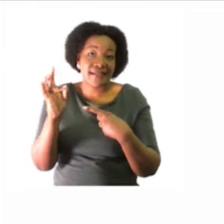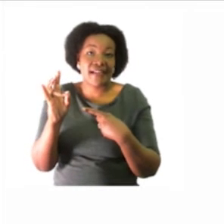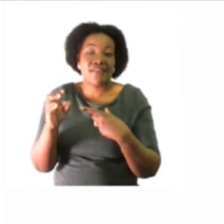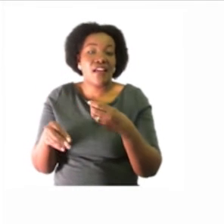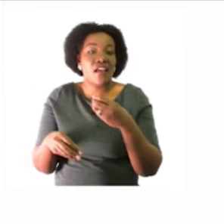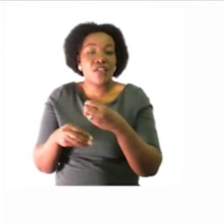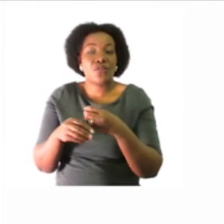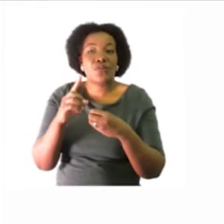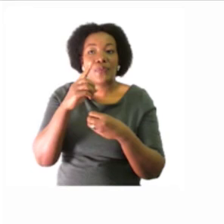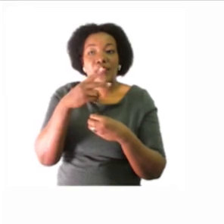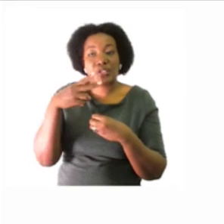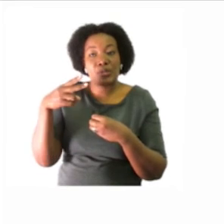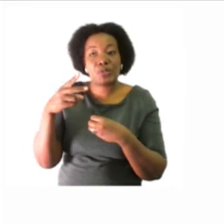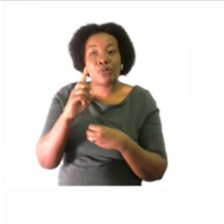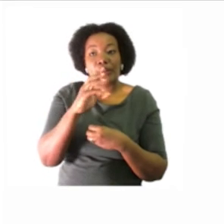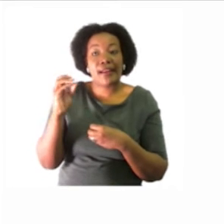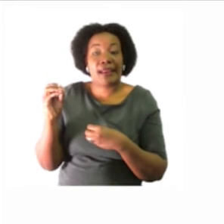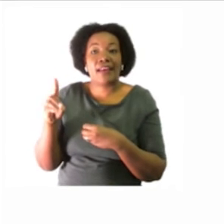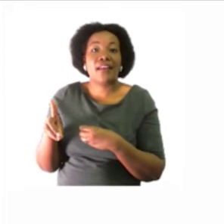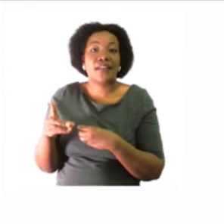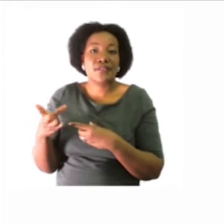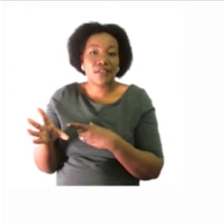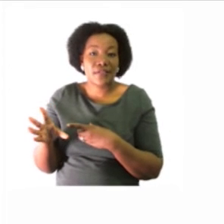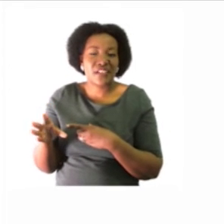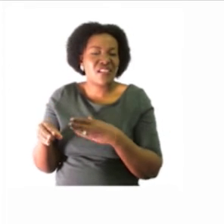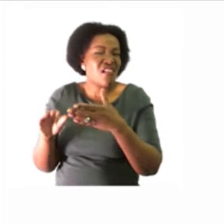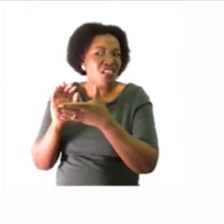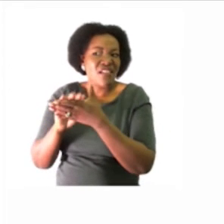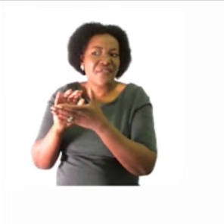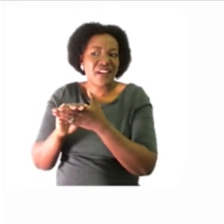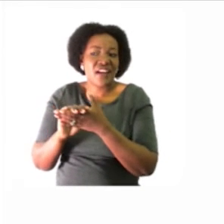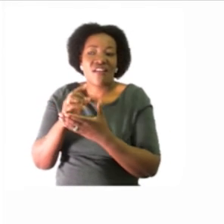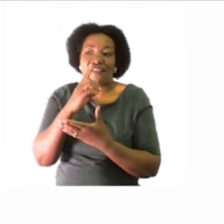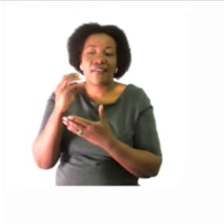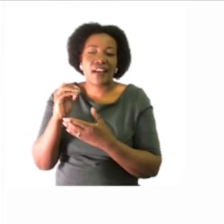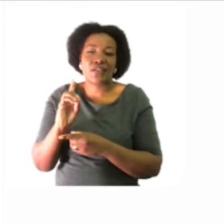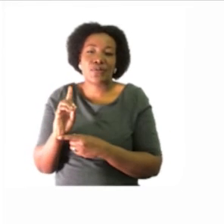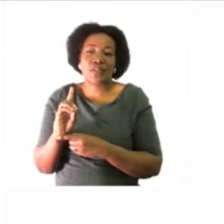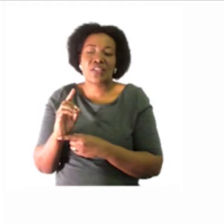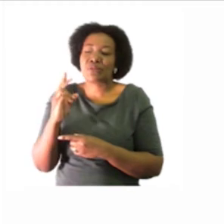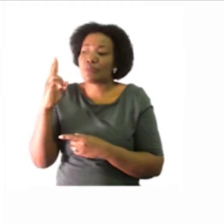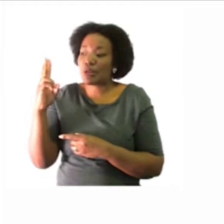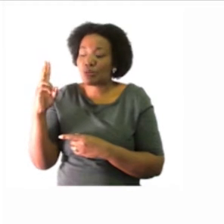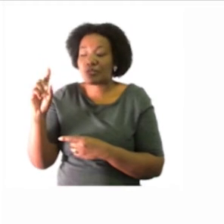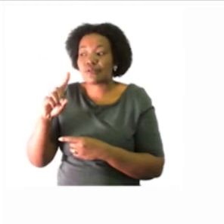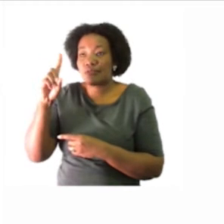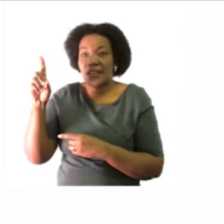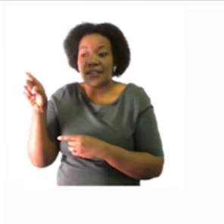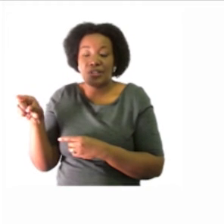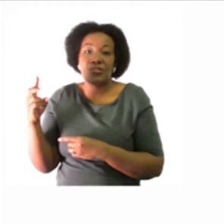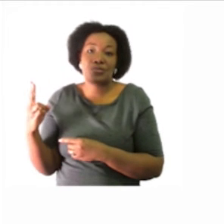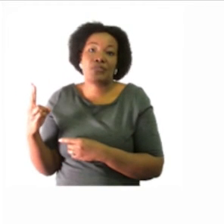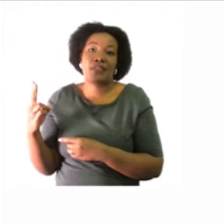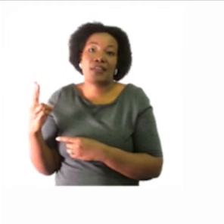there. And then what is the friend of the 10? It is going to be a 2. 2